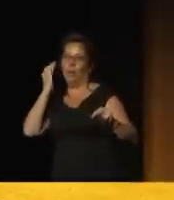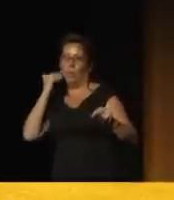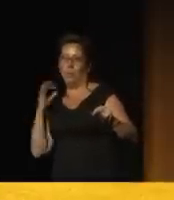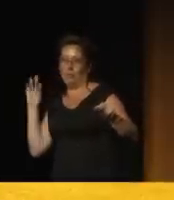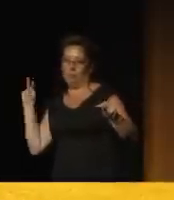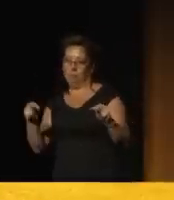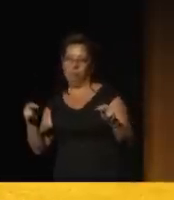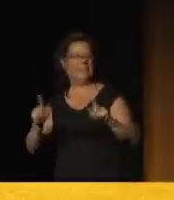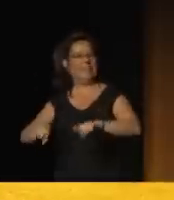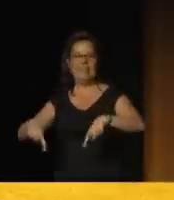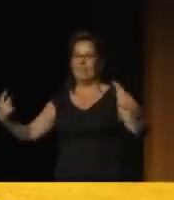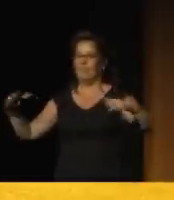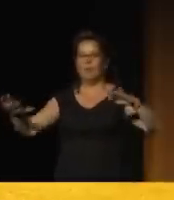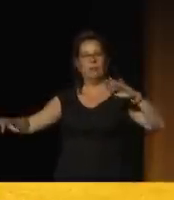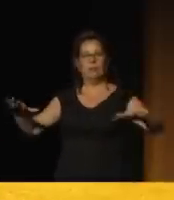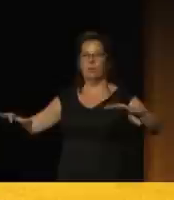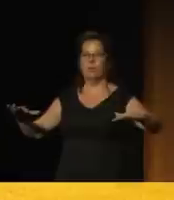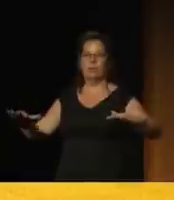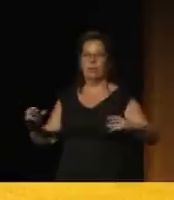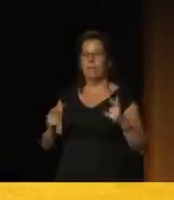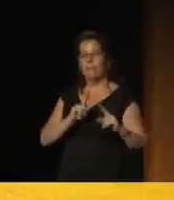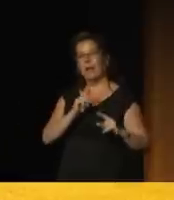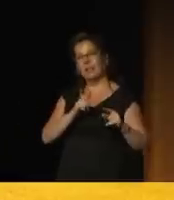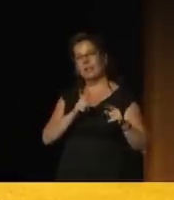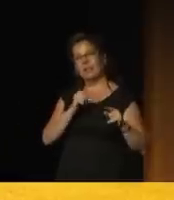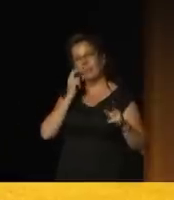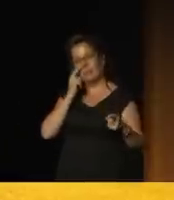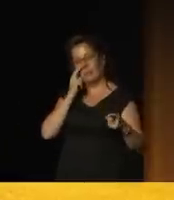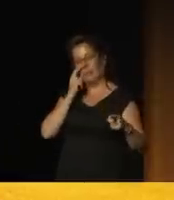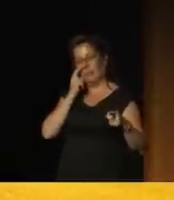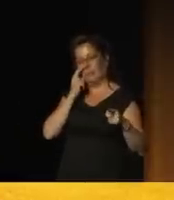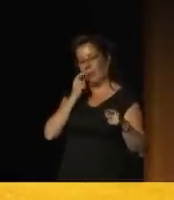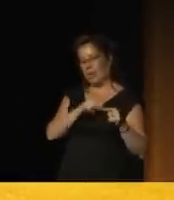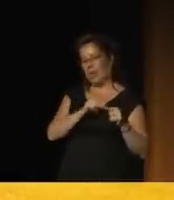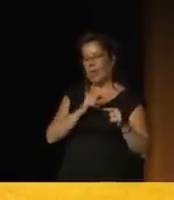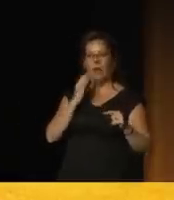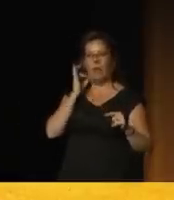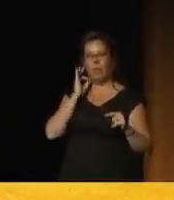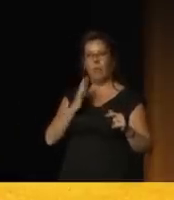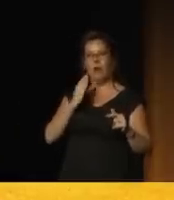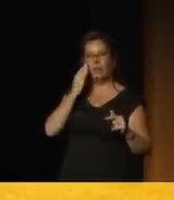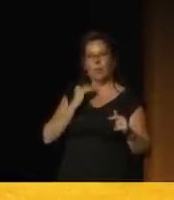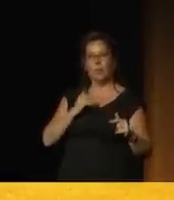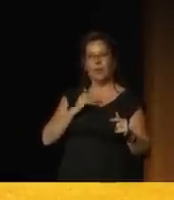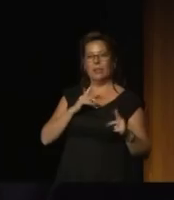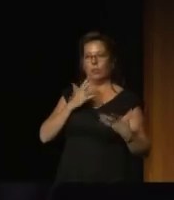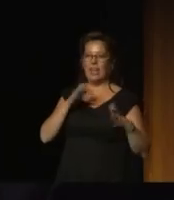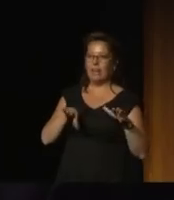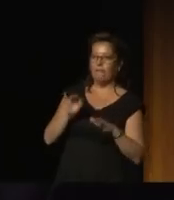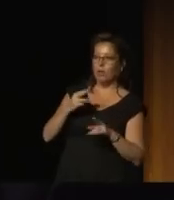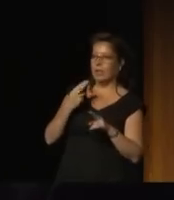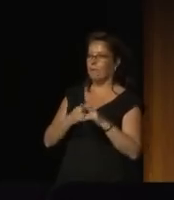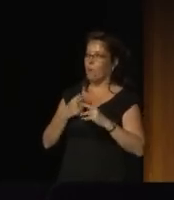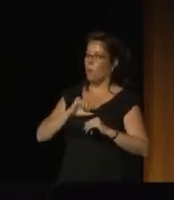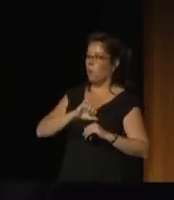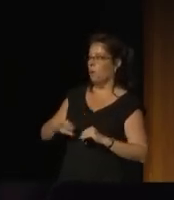the election of 2016, but I think that those white women voted for their husband's economic interest. You know what I mean when I say that? Mm-hmm. I mean, they're